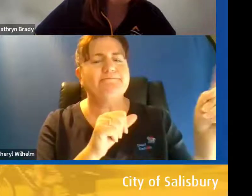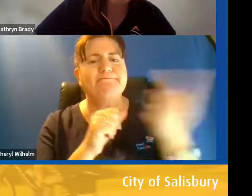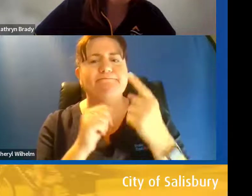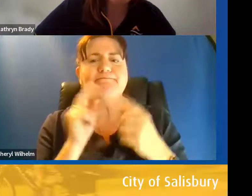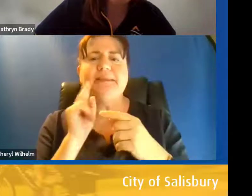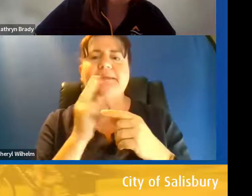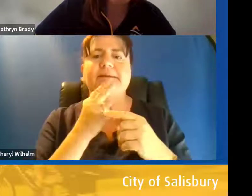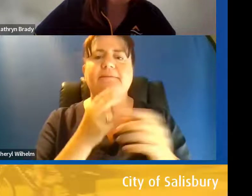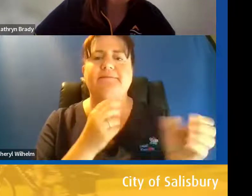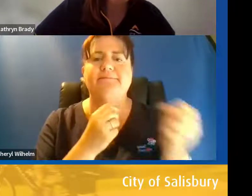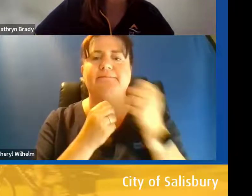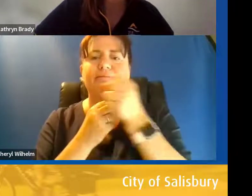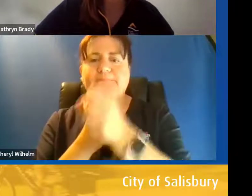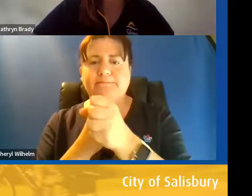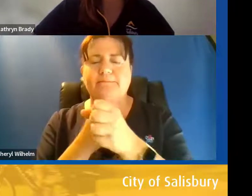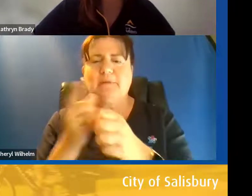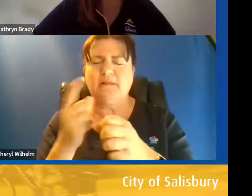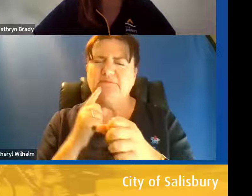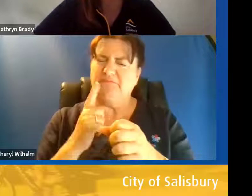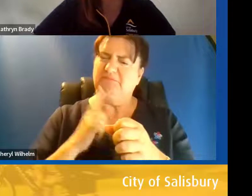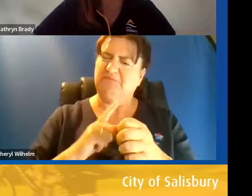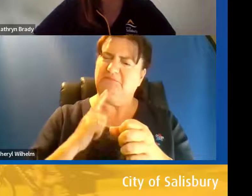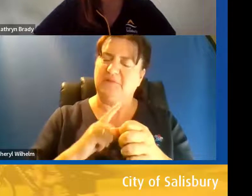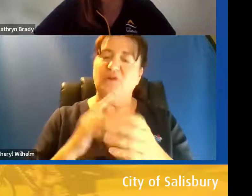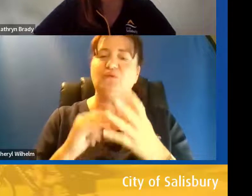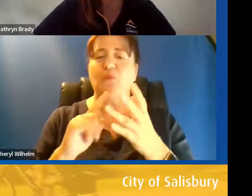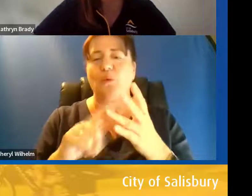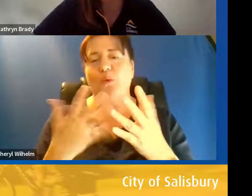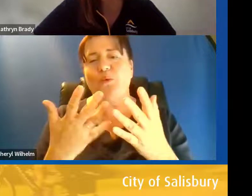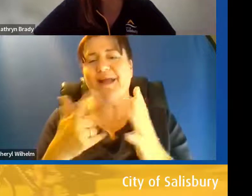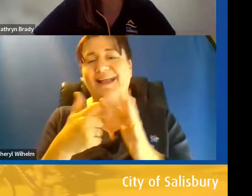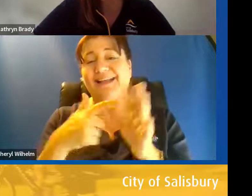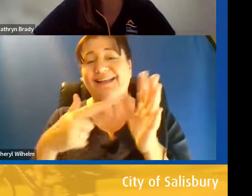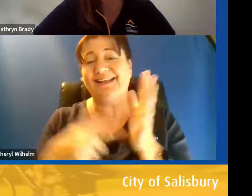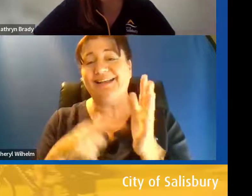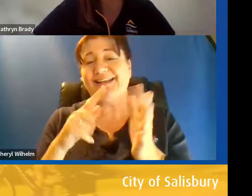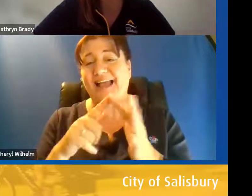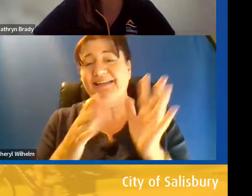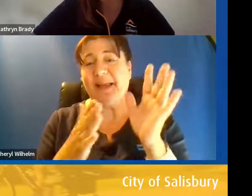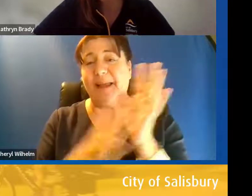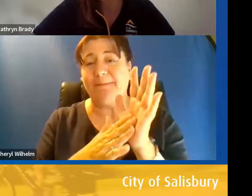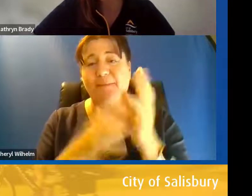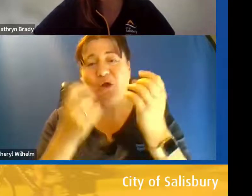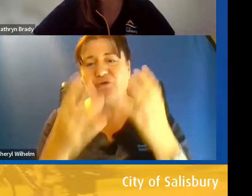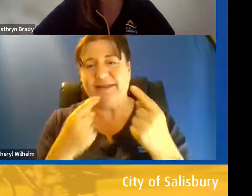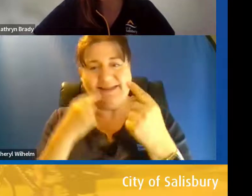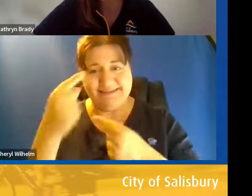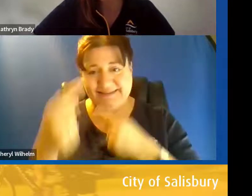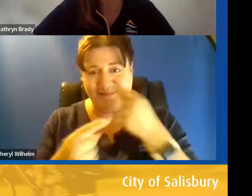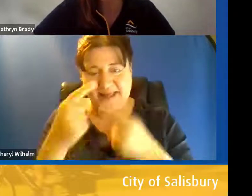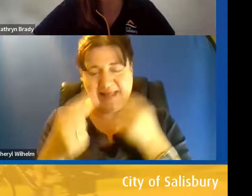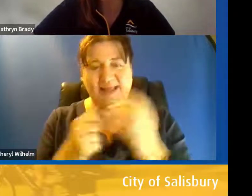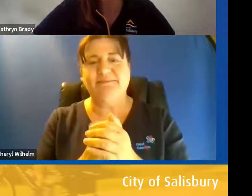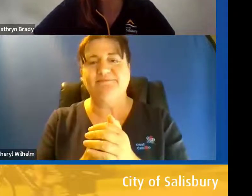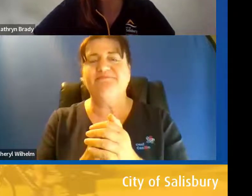of, had that discussion and we thought, well, maybe it might be better to have a deaf person. And we were asked, why would that be,